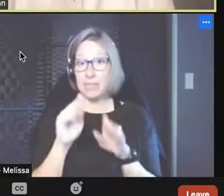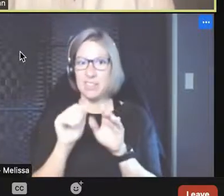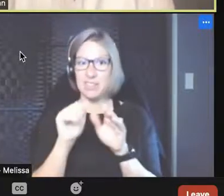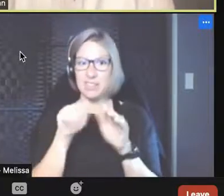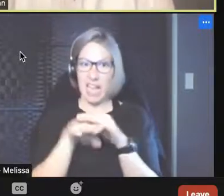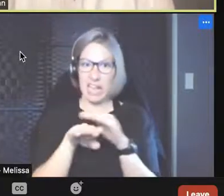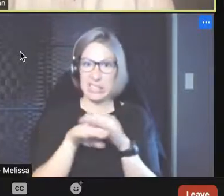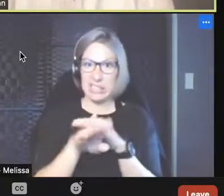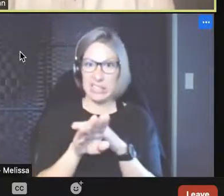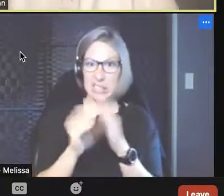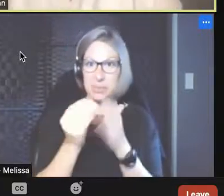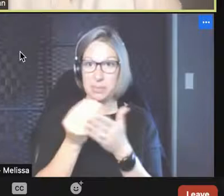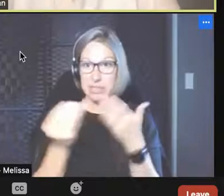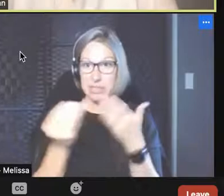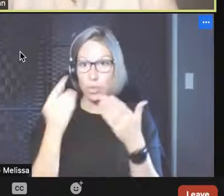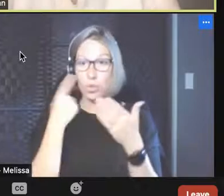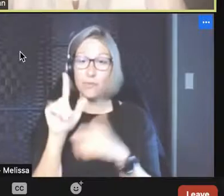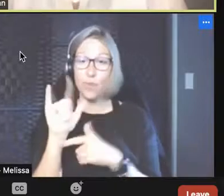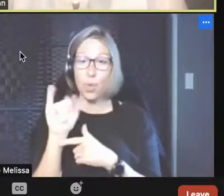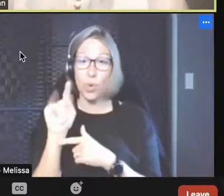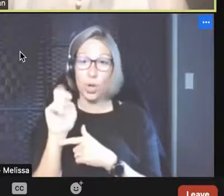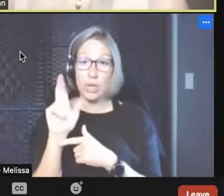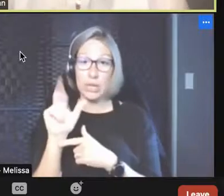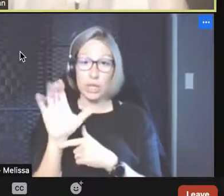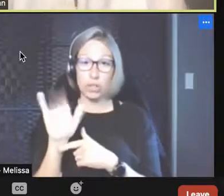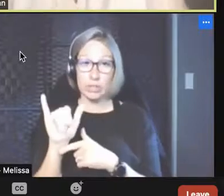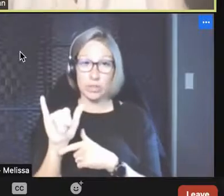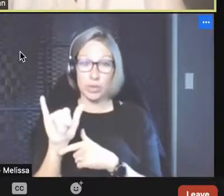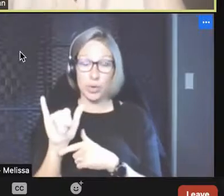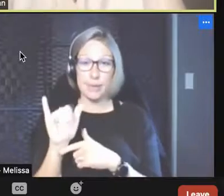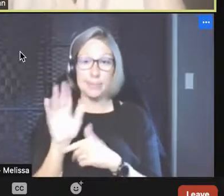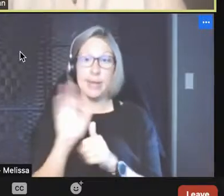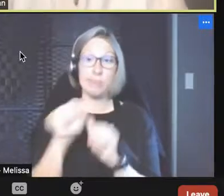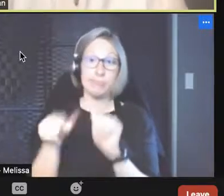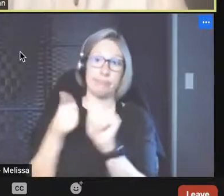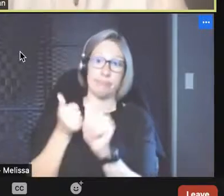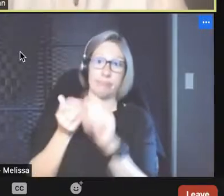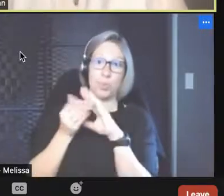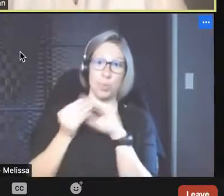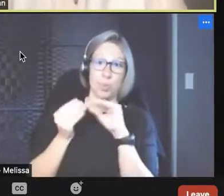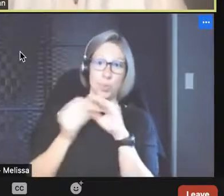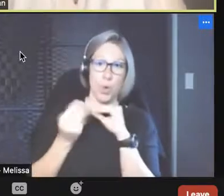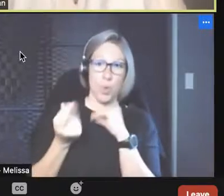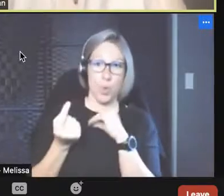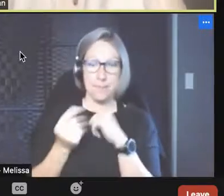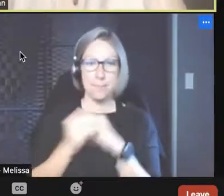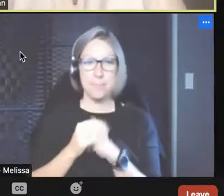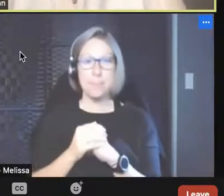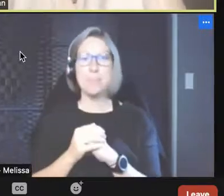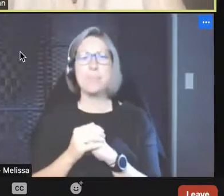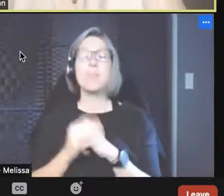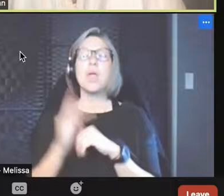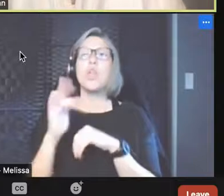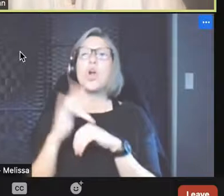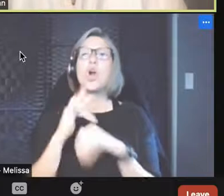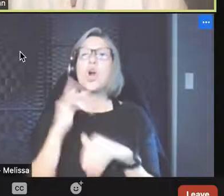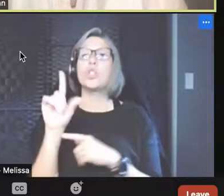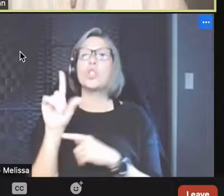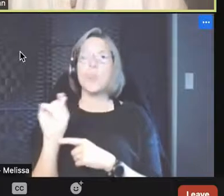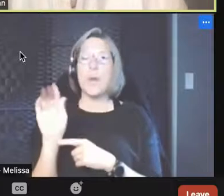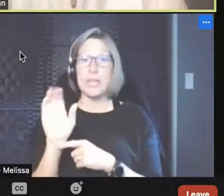And the backstory is this. I think the backstory is pretty interesting. That in the early 20th century,